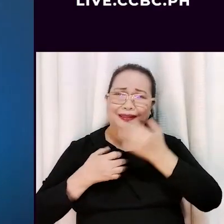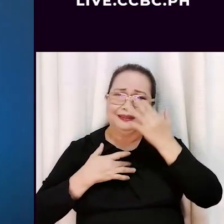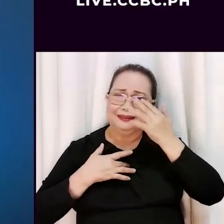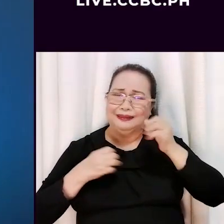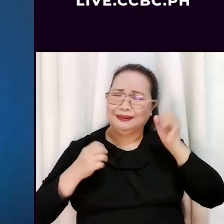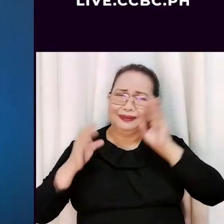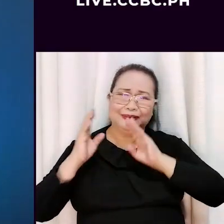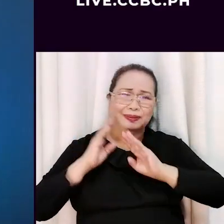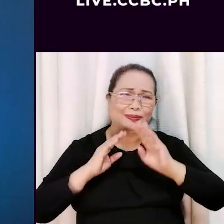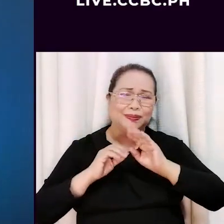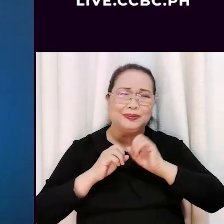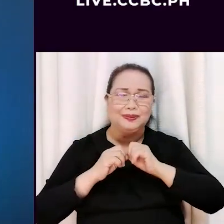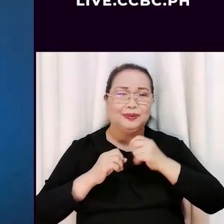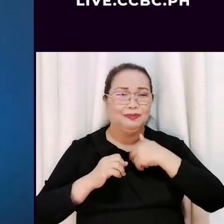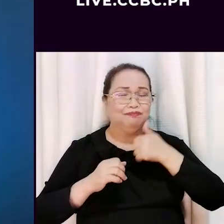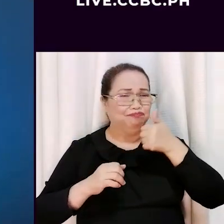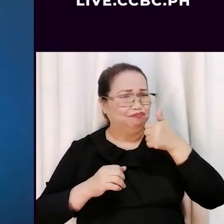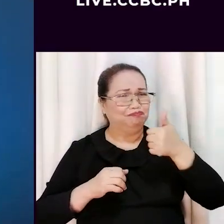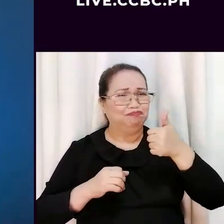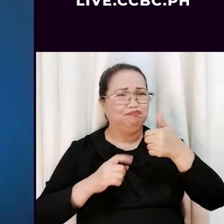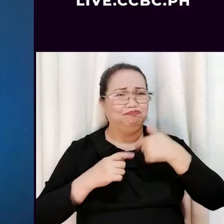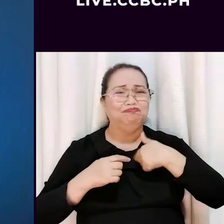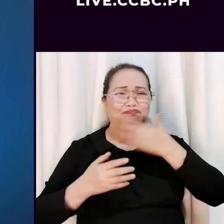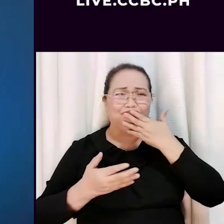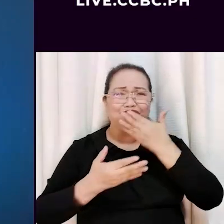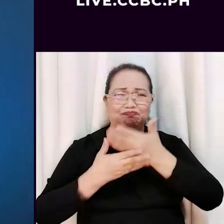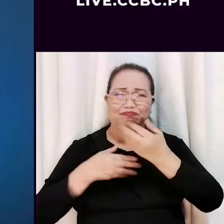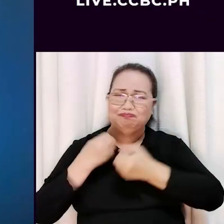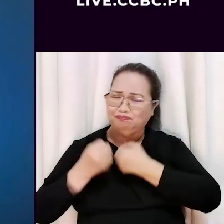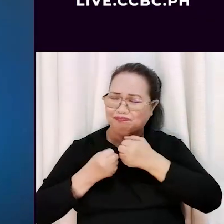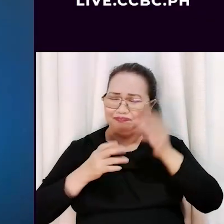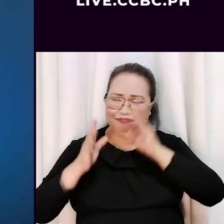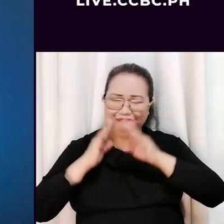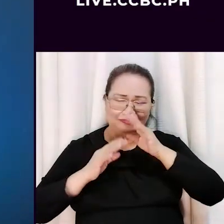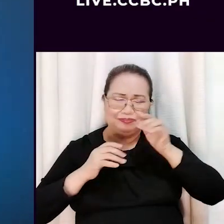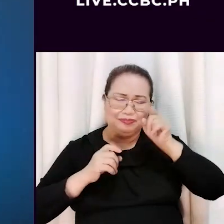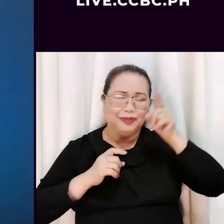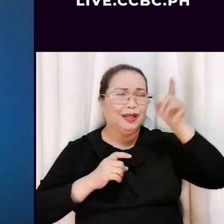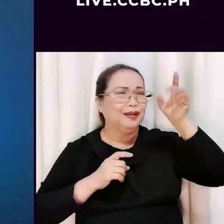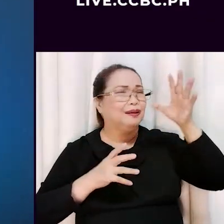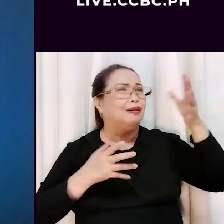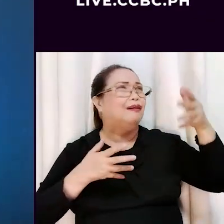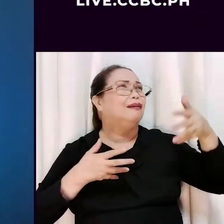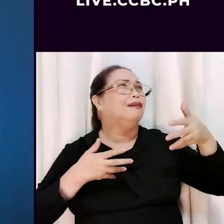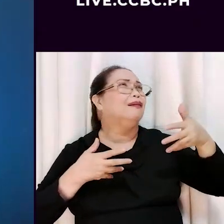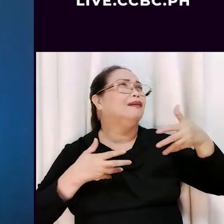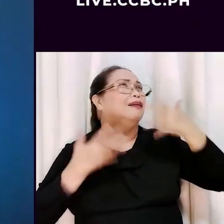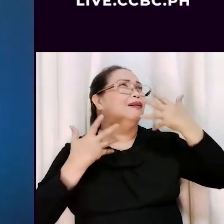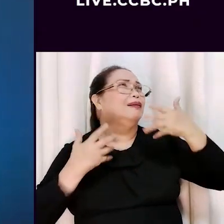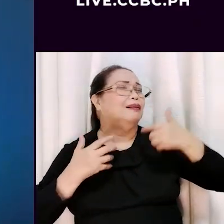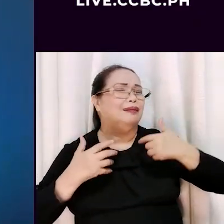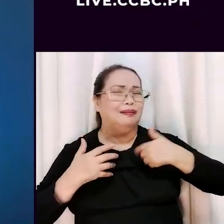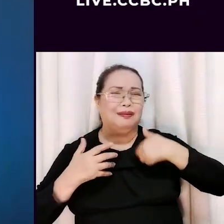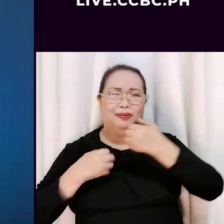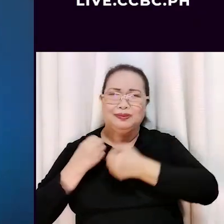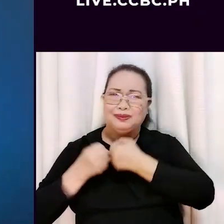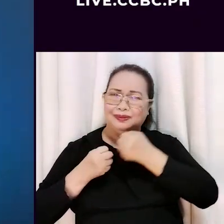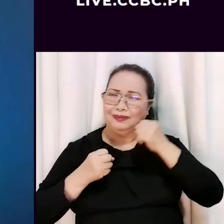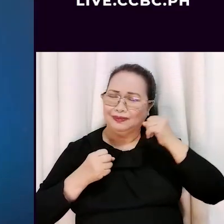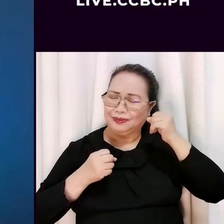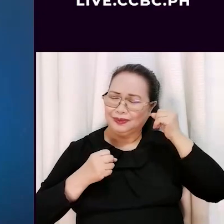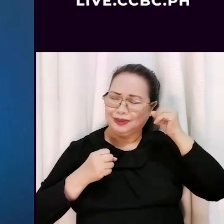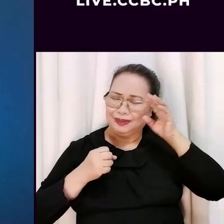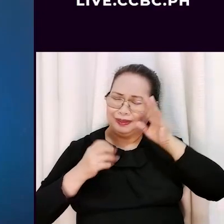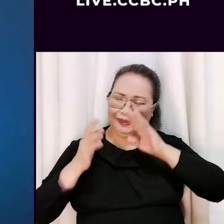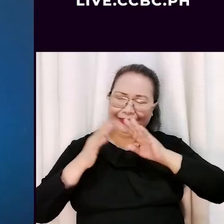Kaya sabi ko, sarili ko, it's good for me that I've been afflicted because it's God who allowed affliction. So,